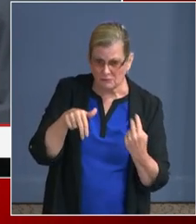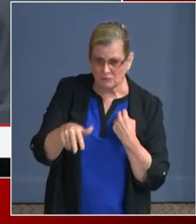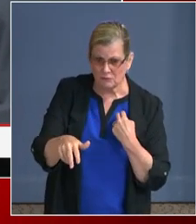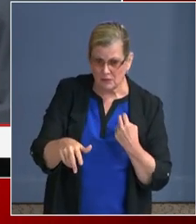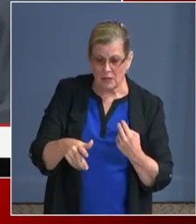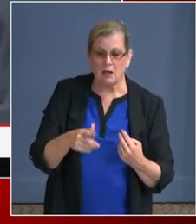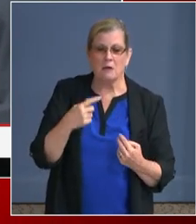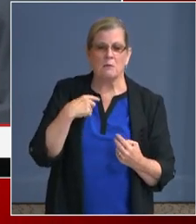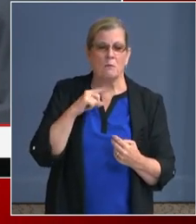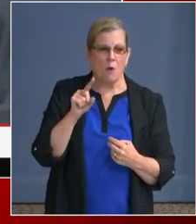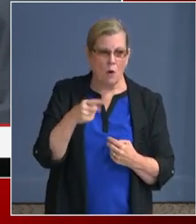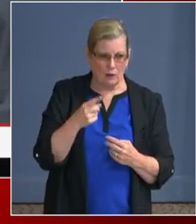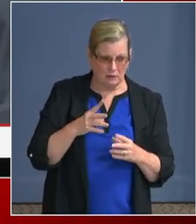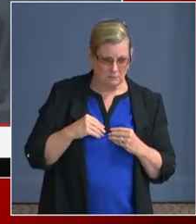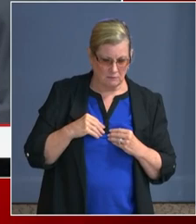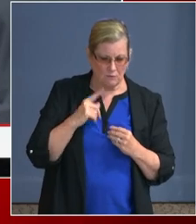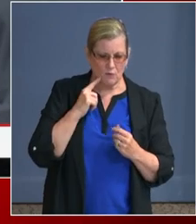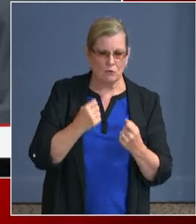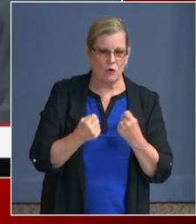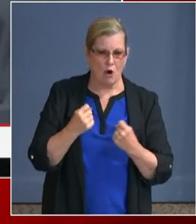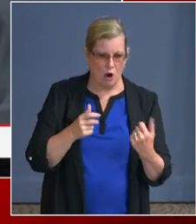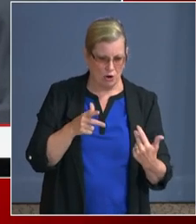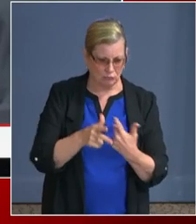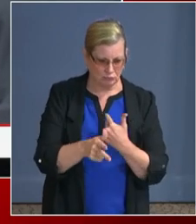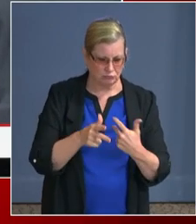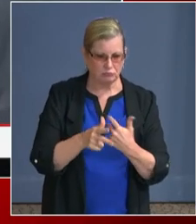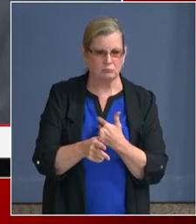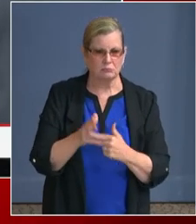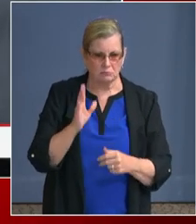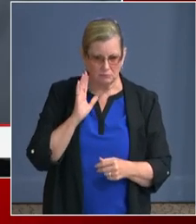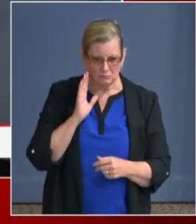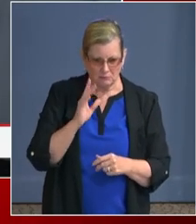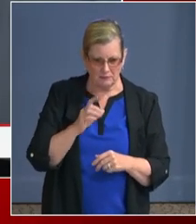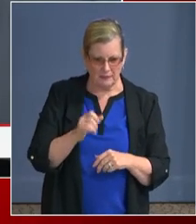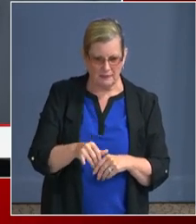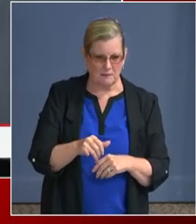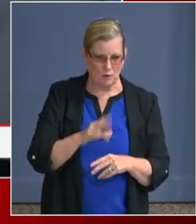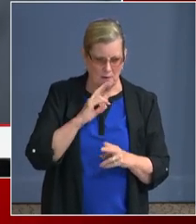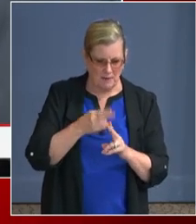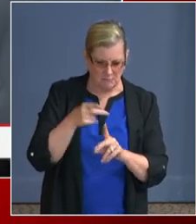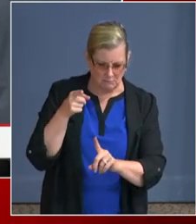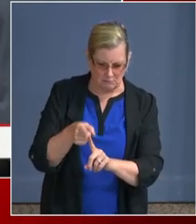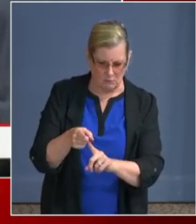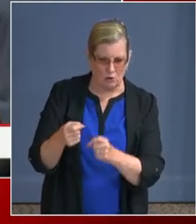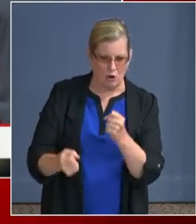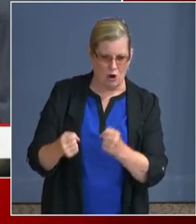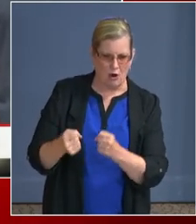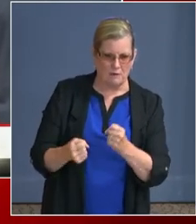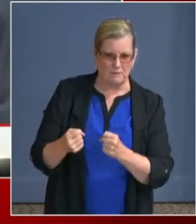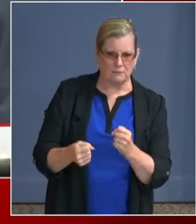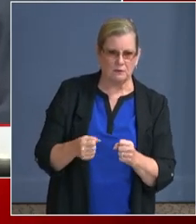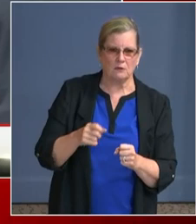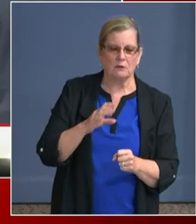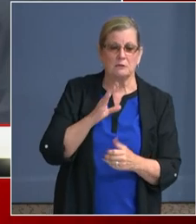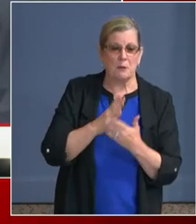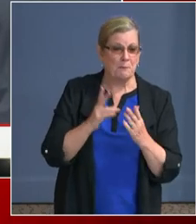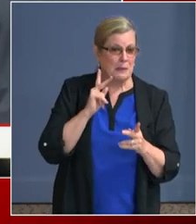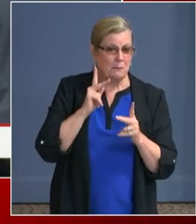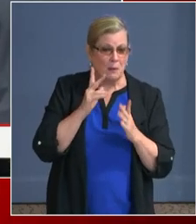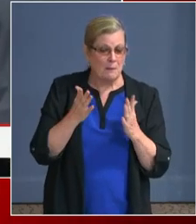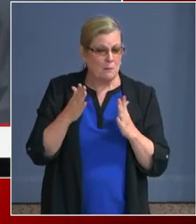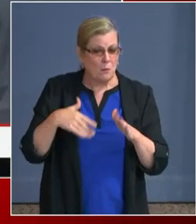So yes, it should be open for vehicle traffic is what I was referring to, but we always expect people to be able to walk on the sidewalk.